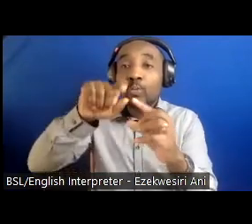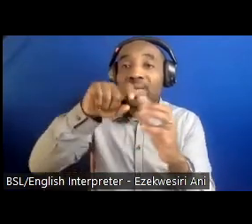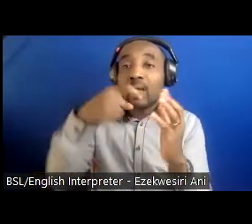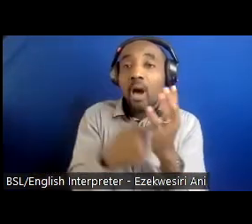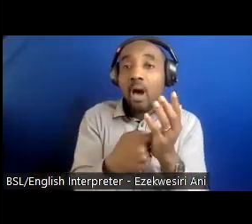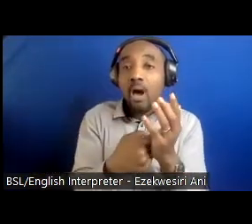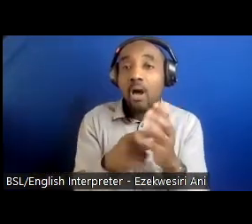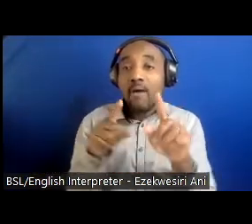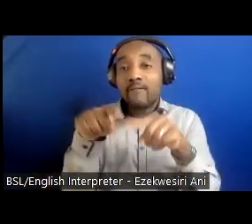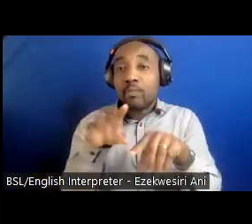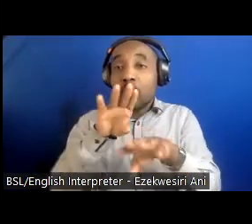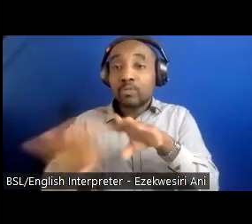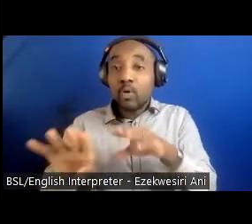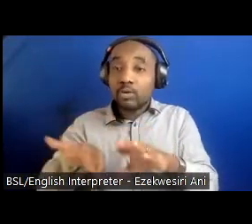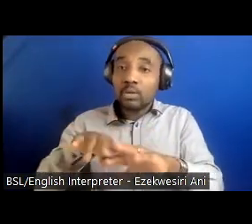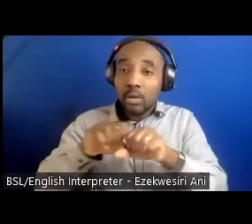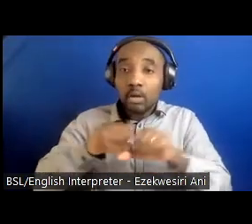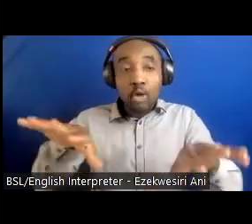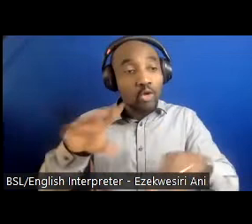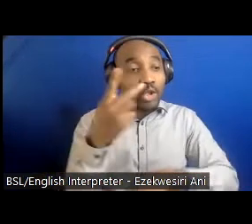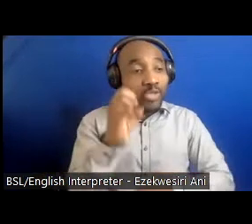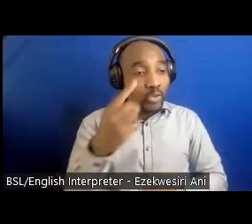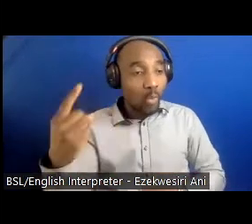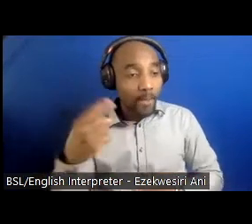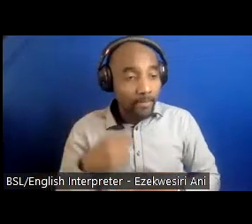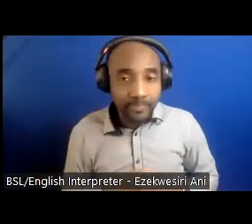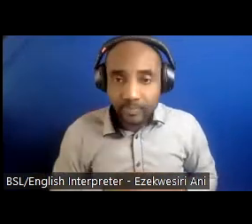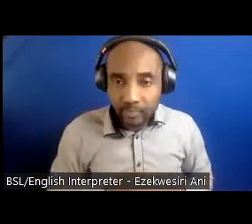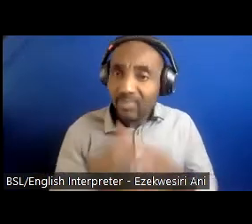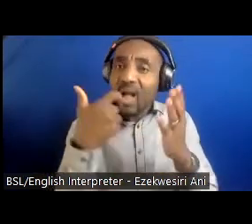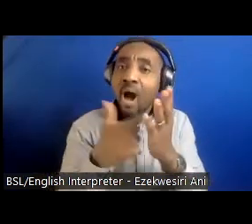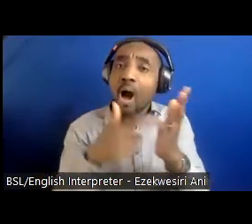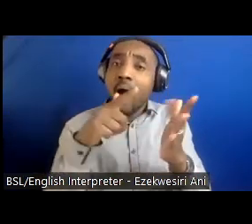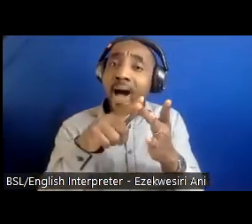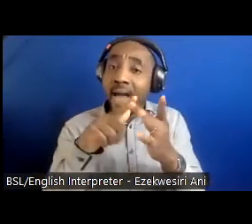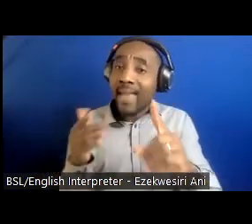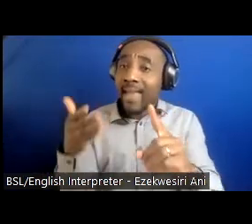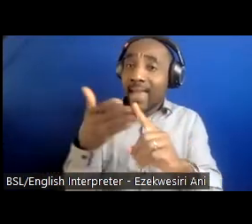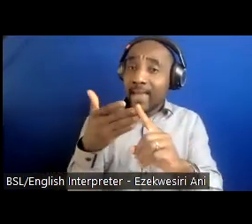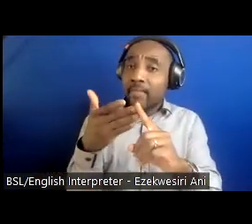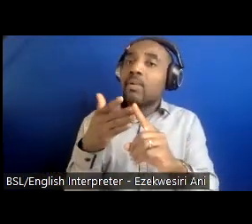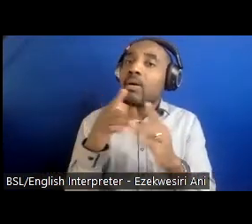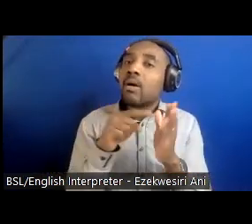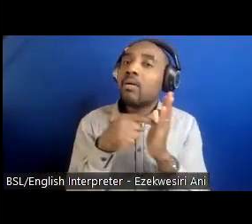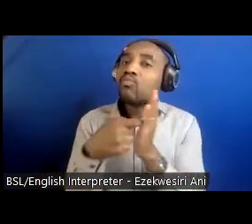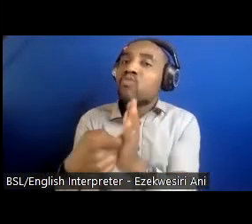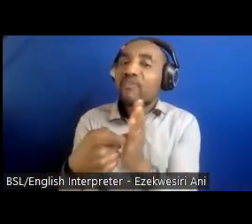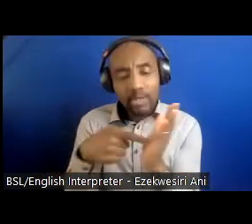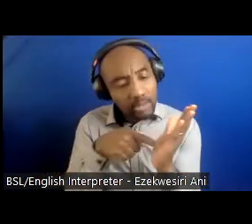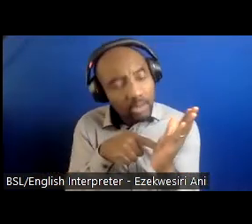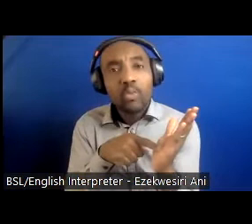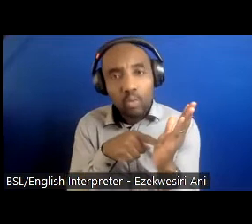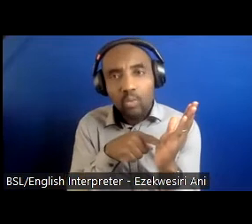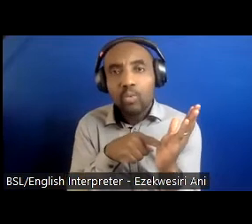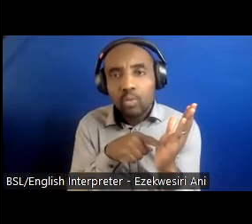2021. The Race Representation Index is intended to provide a point of reference as to how individual